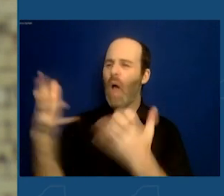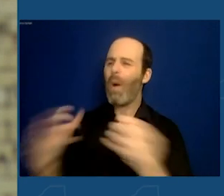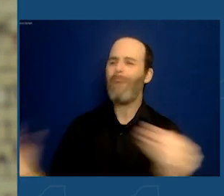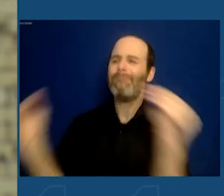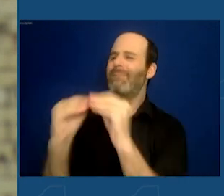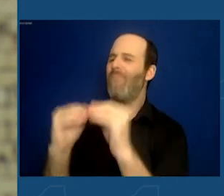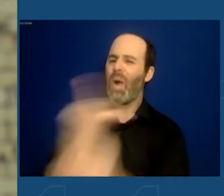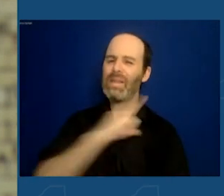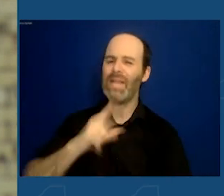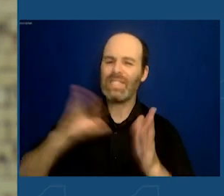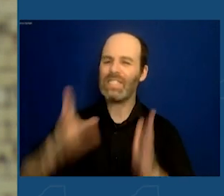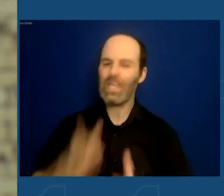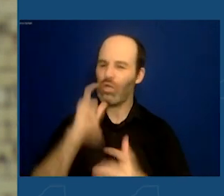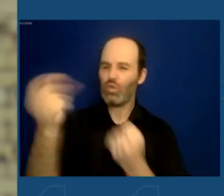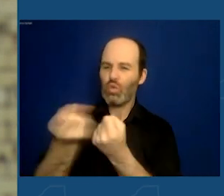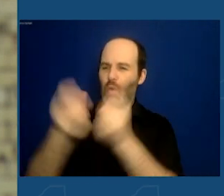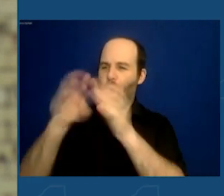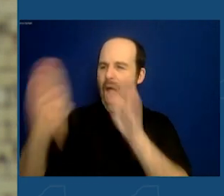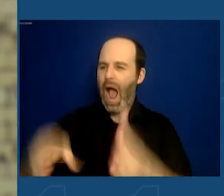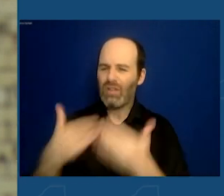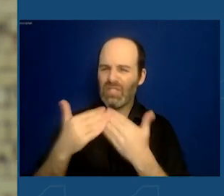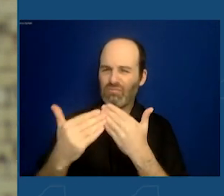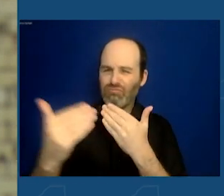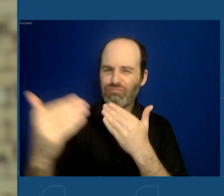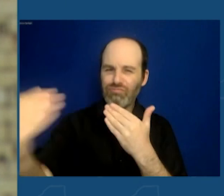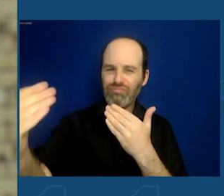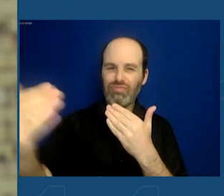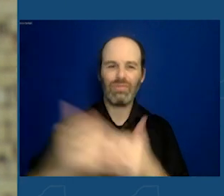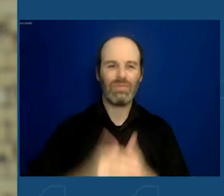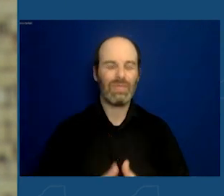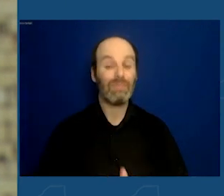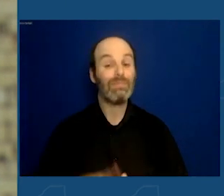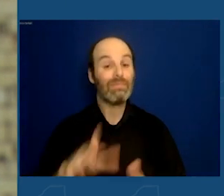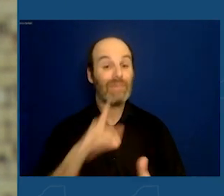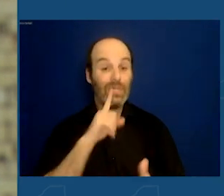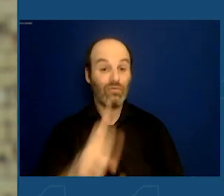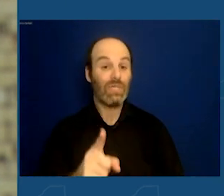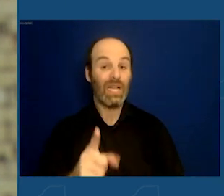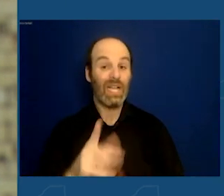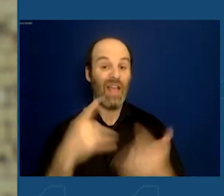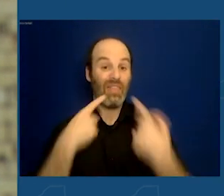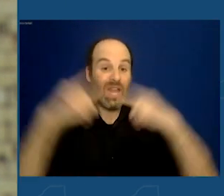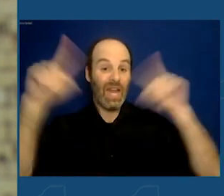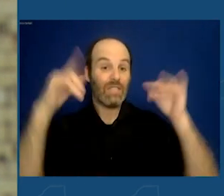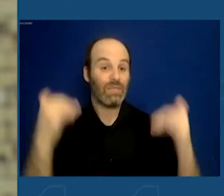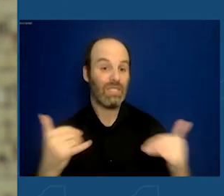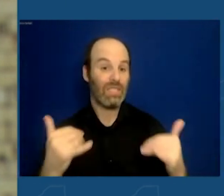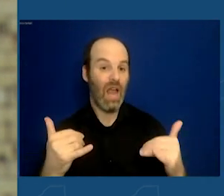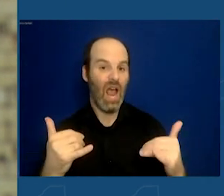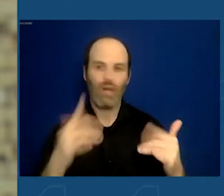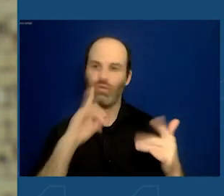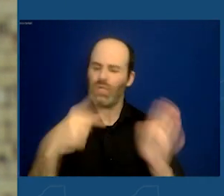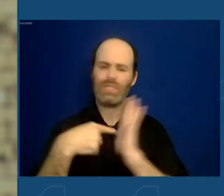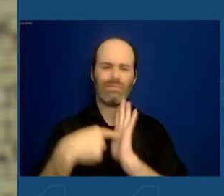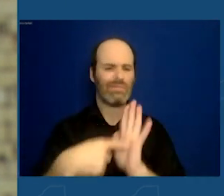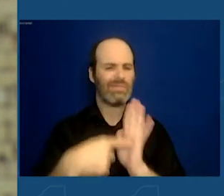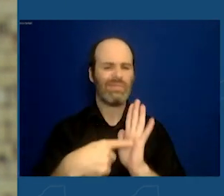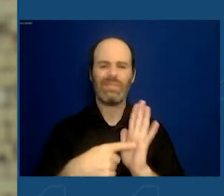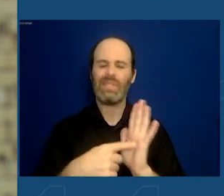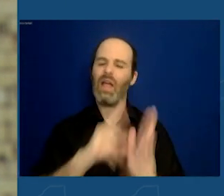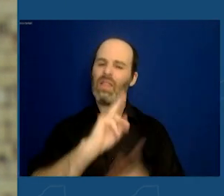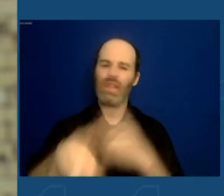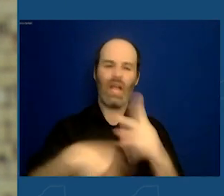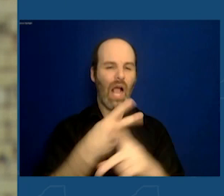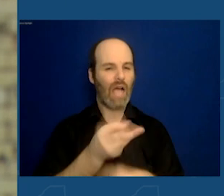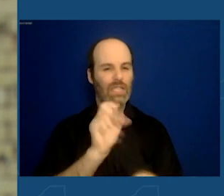weeks and years ahead. But certainly the measures announced today really do exemplify the type of work that we all have